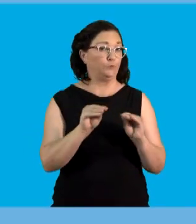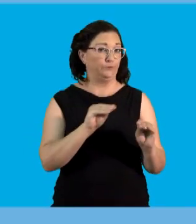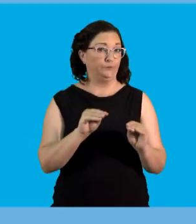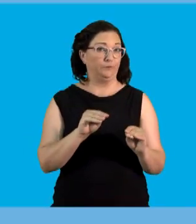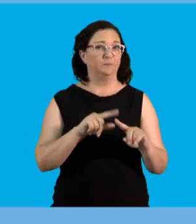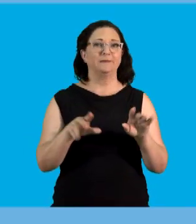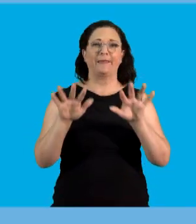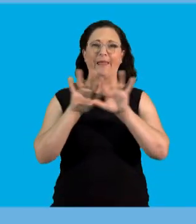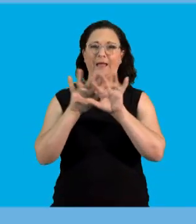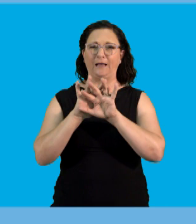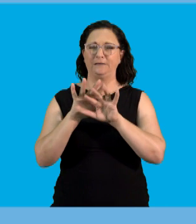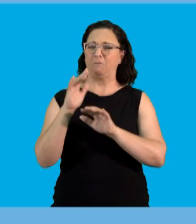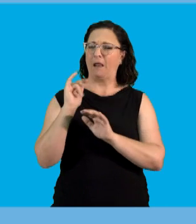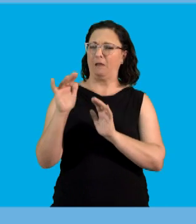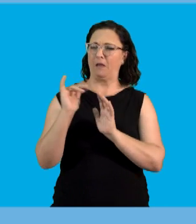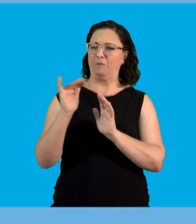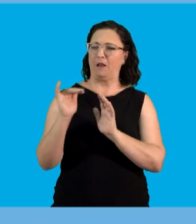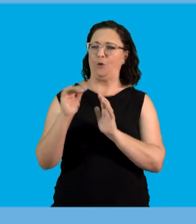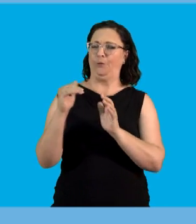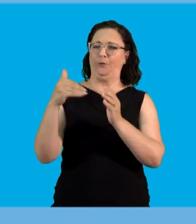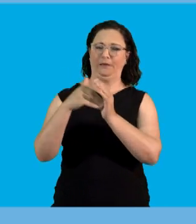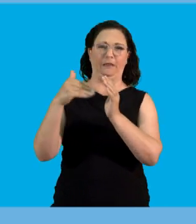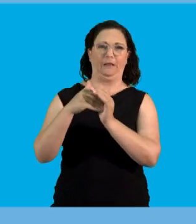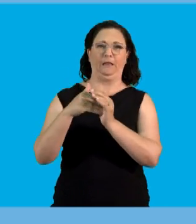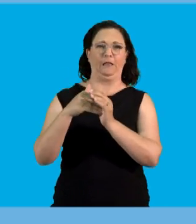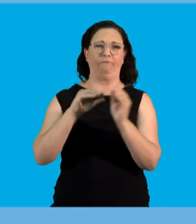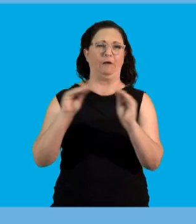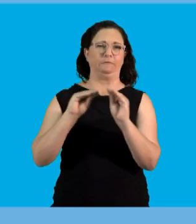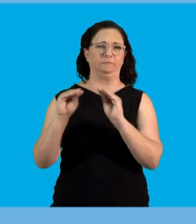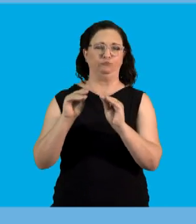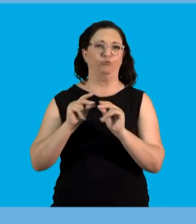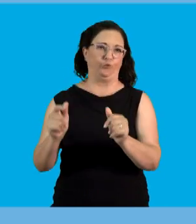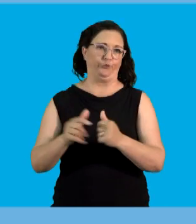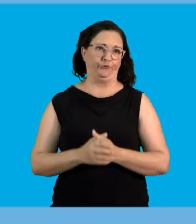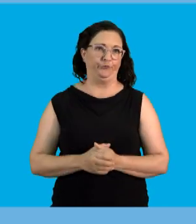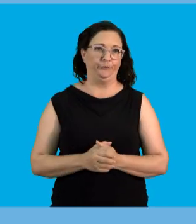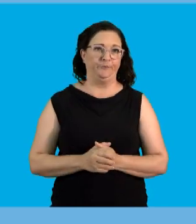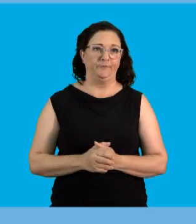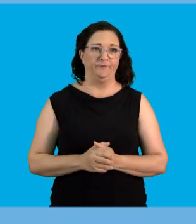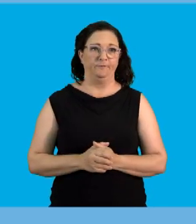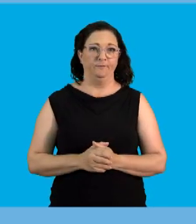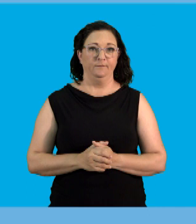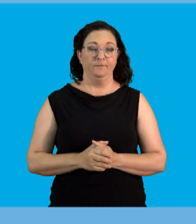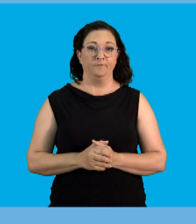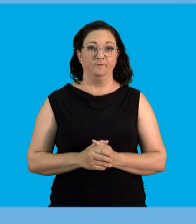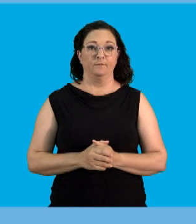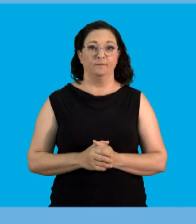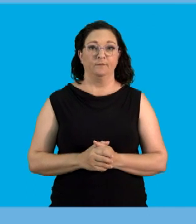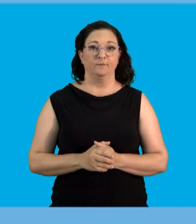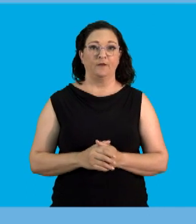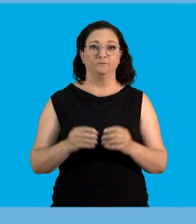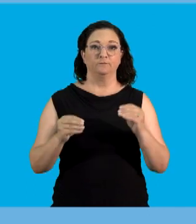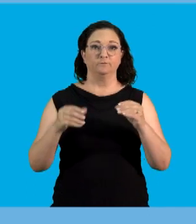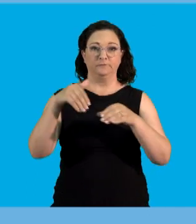gas particles, they contain millions of fast-moving particles, right? So the gas particles that are always in